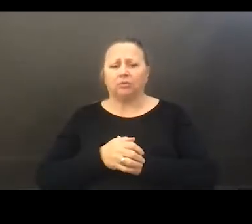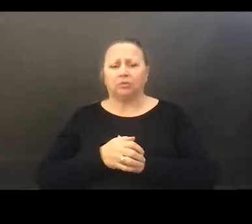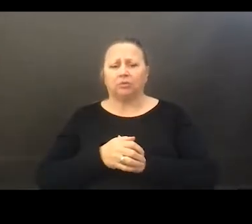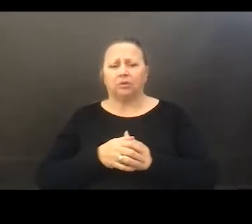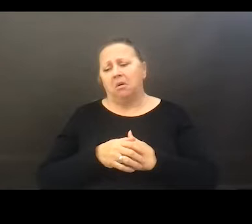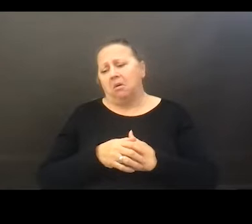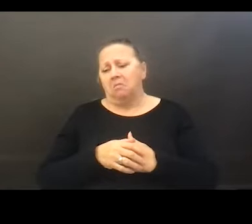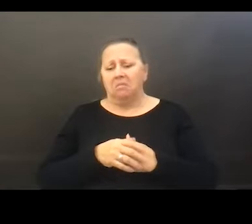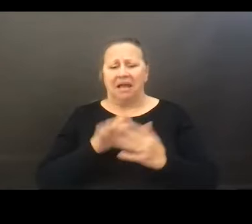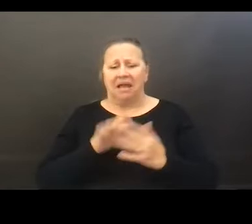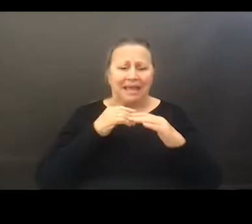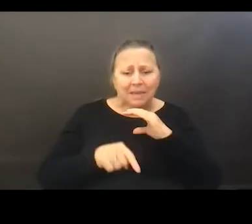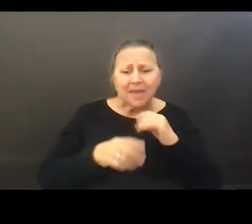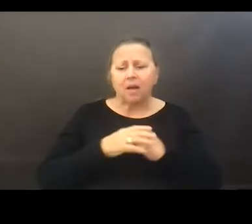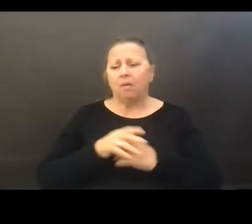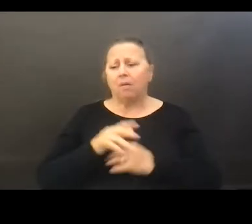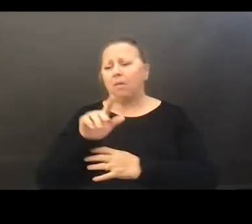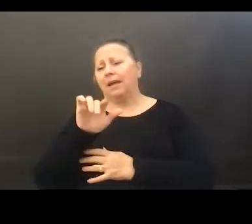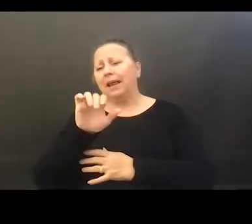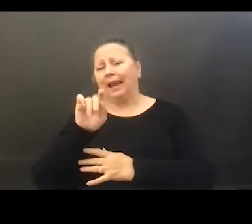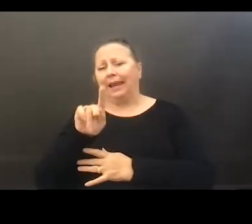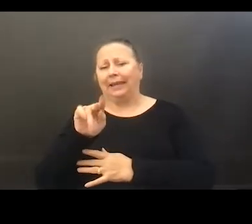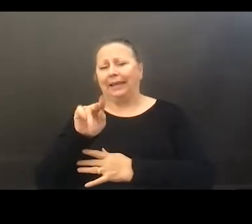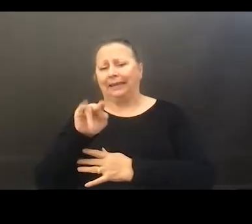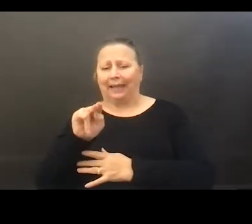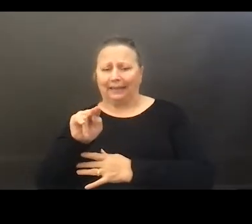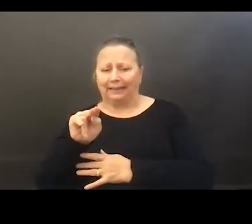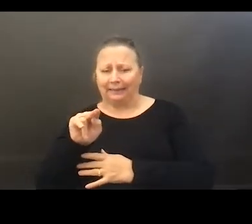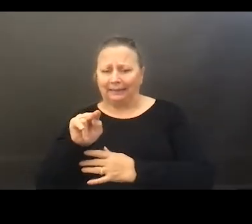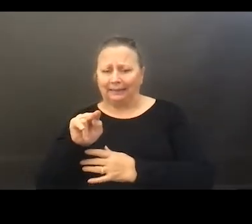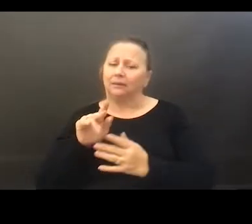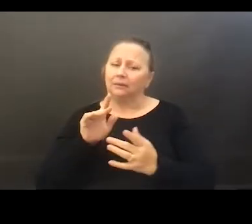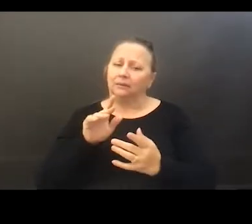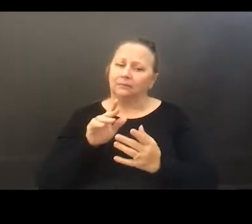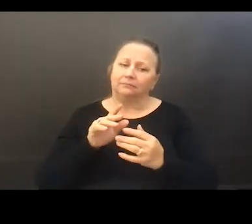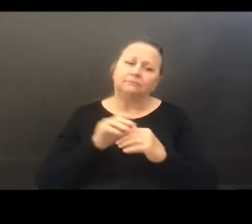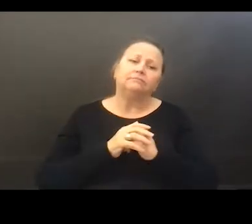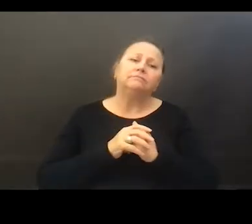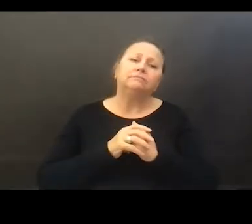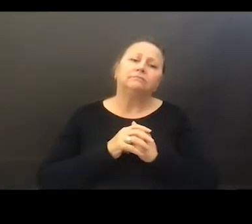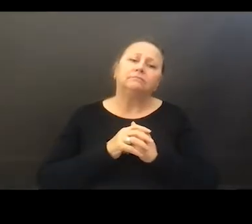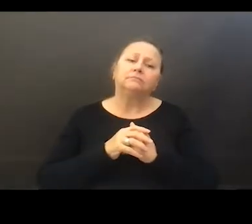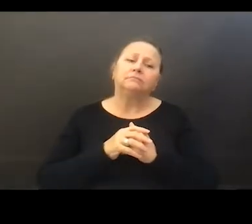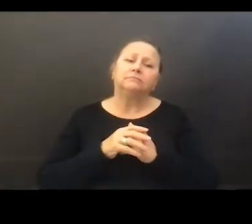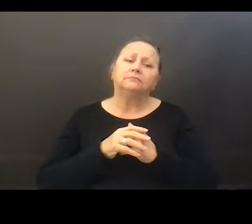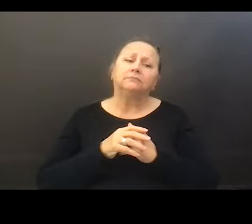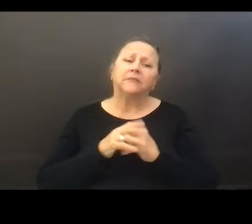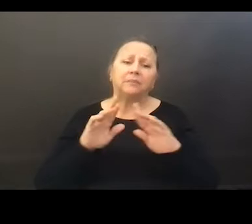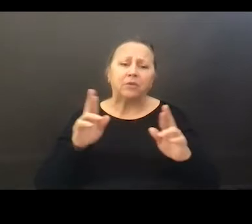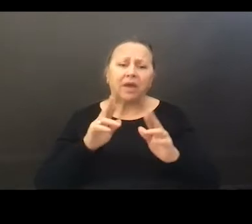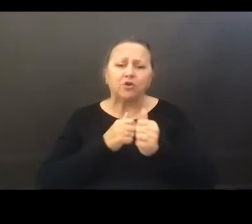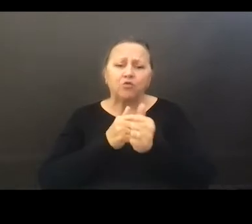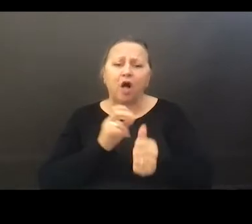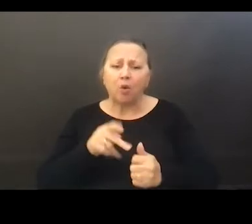a connection to request. Make plans to follow up and keep your name fresh and prepare for that job